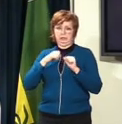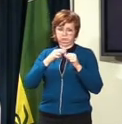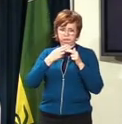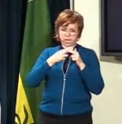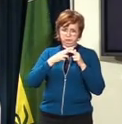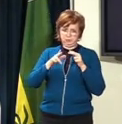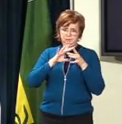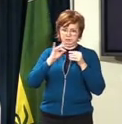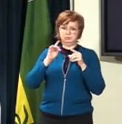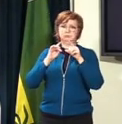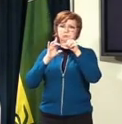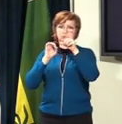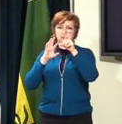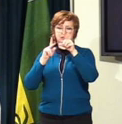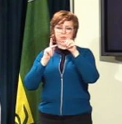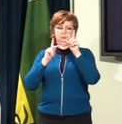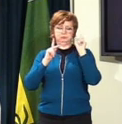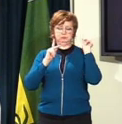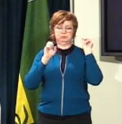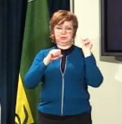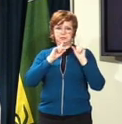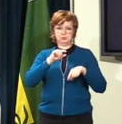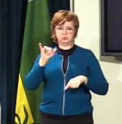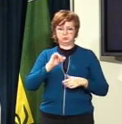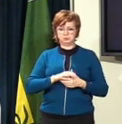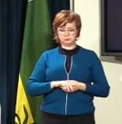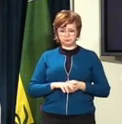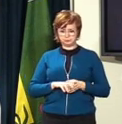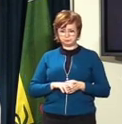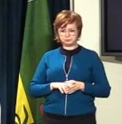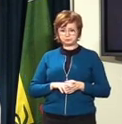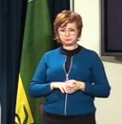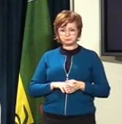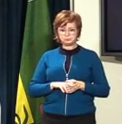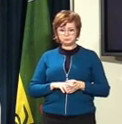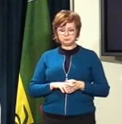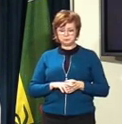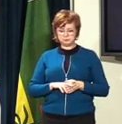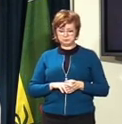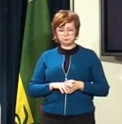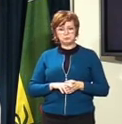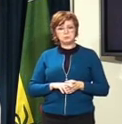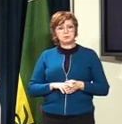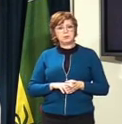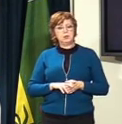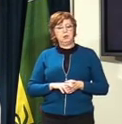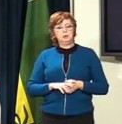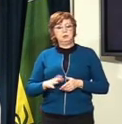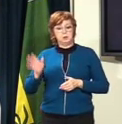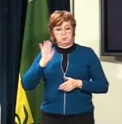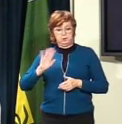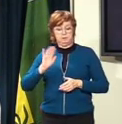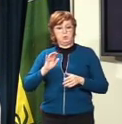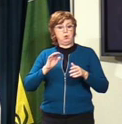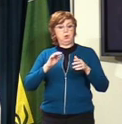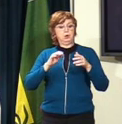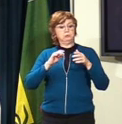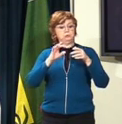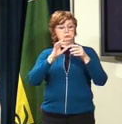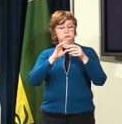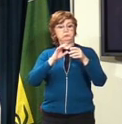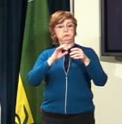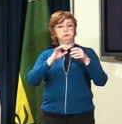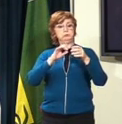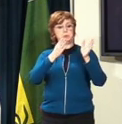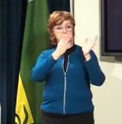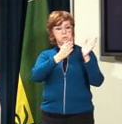I just want to highlight that as we've talked about field hospitals in the past and when they're activated and what we do, it's always based on that stepwise